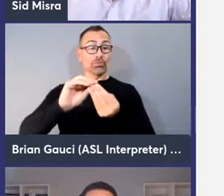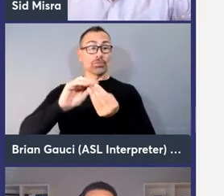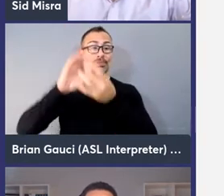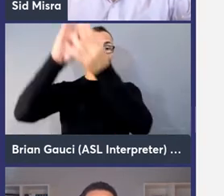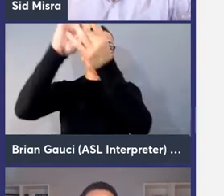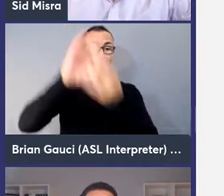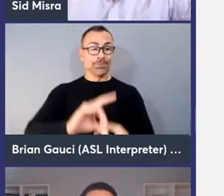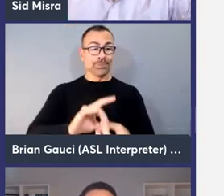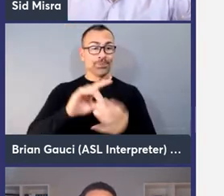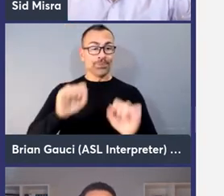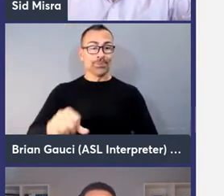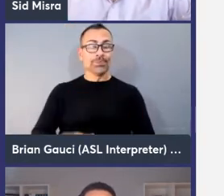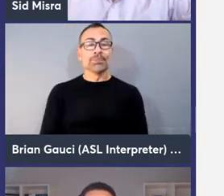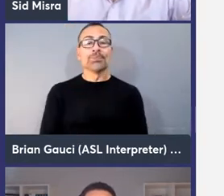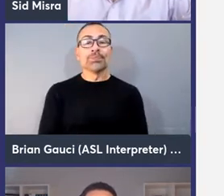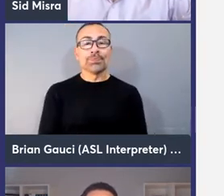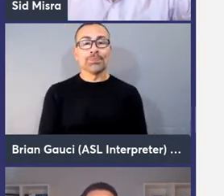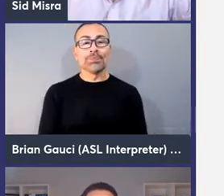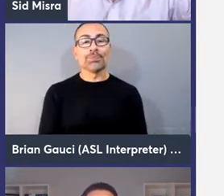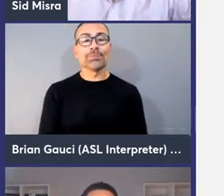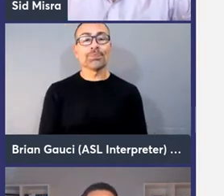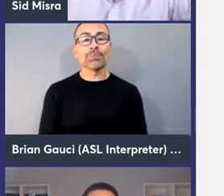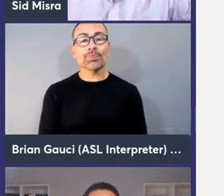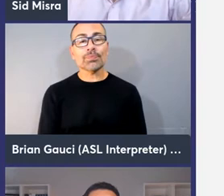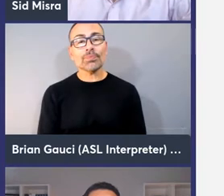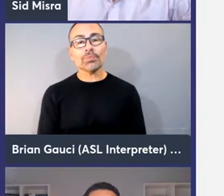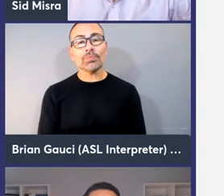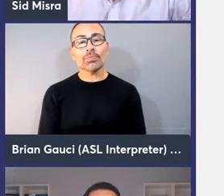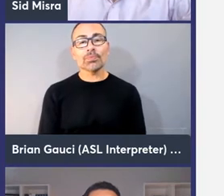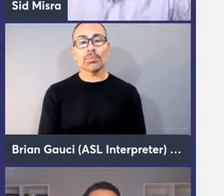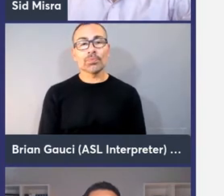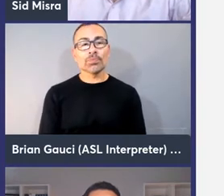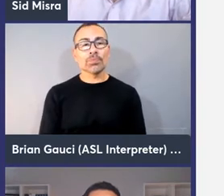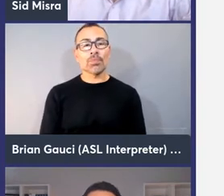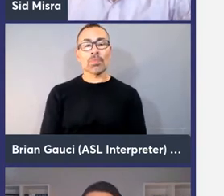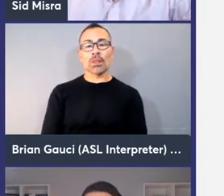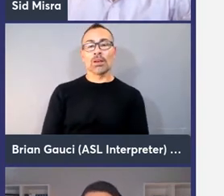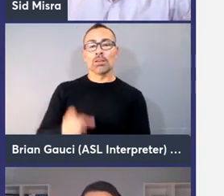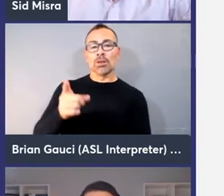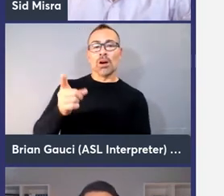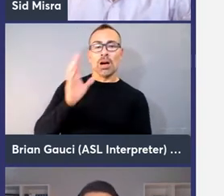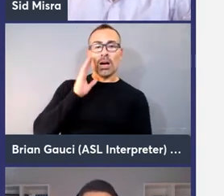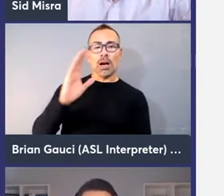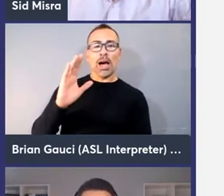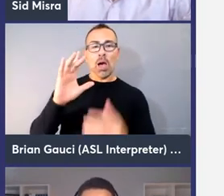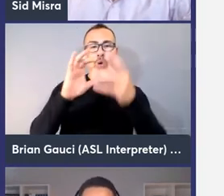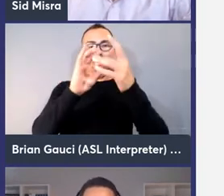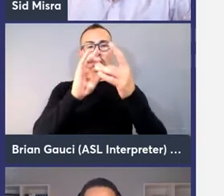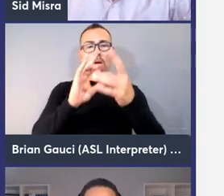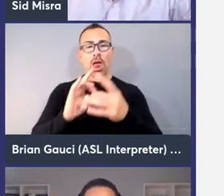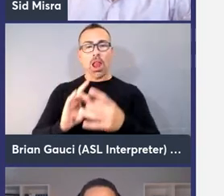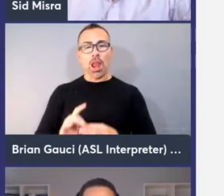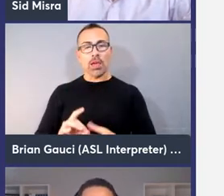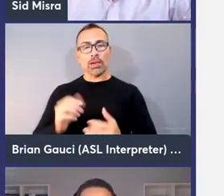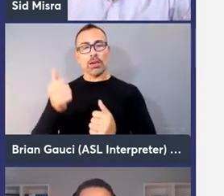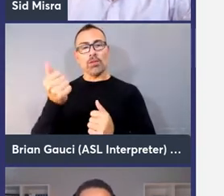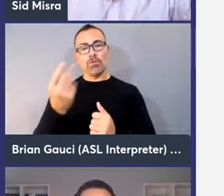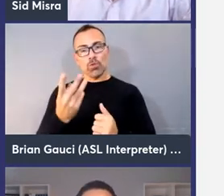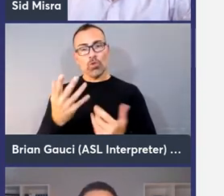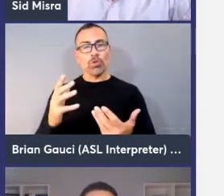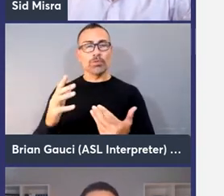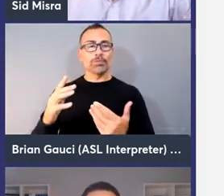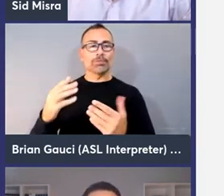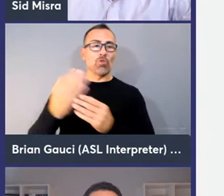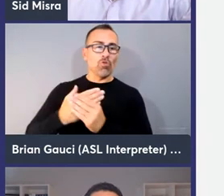I've got a couple file systems that I'm going to link here. Okay, and so you're linking NFS file systems.